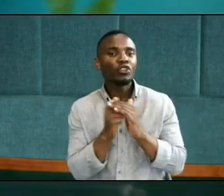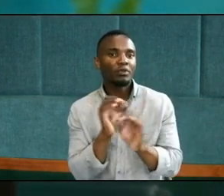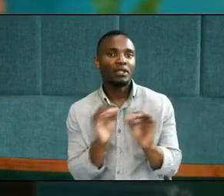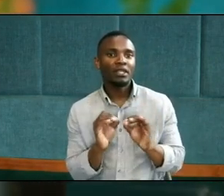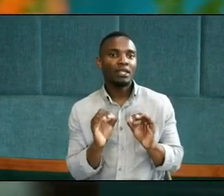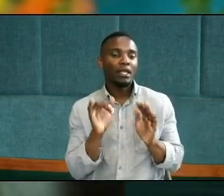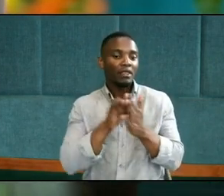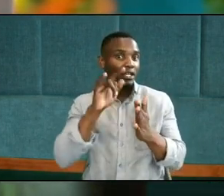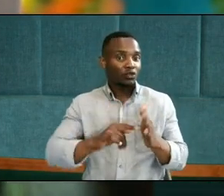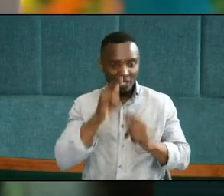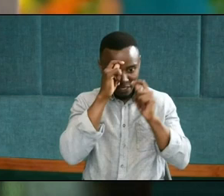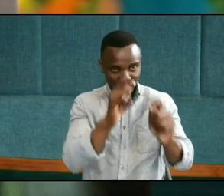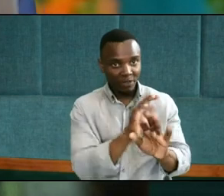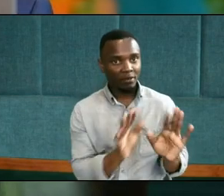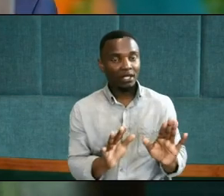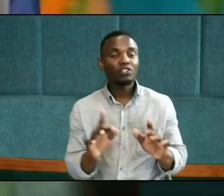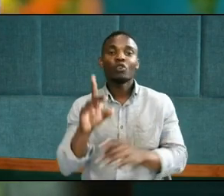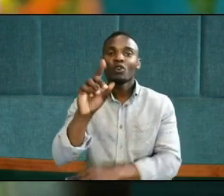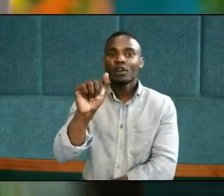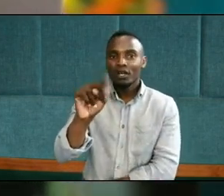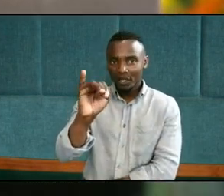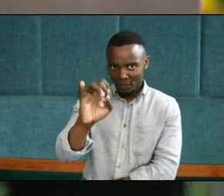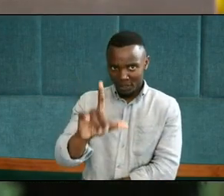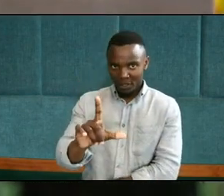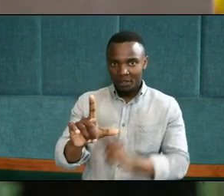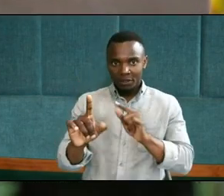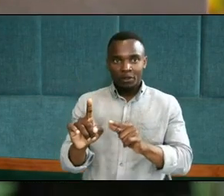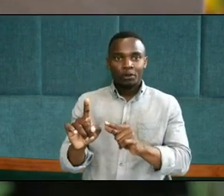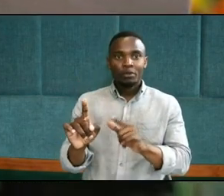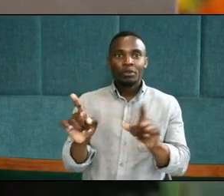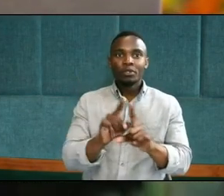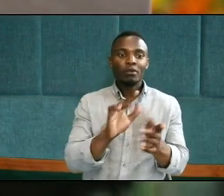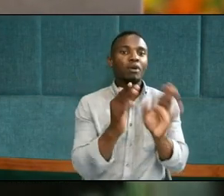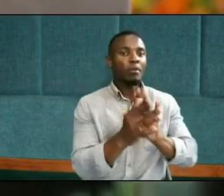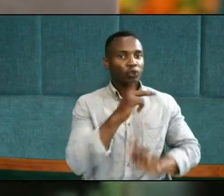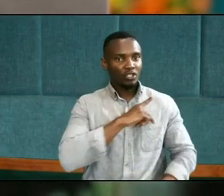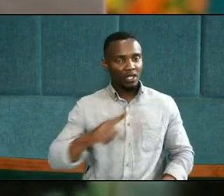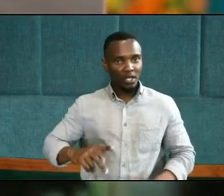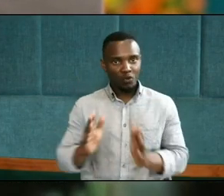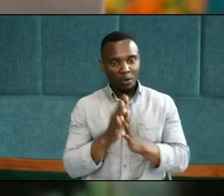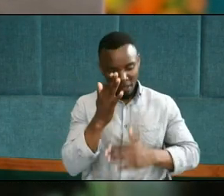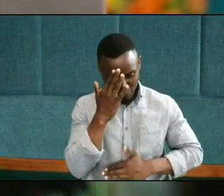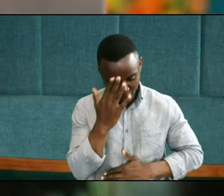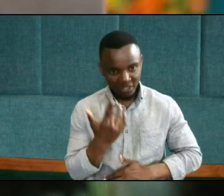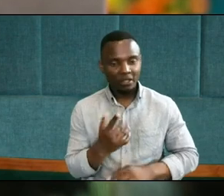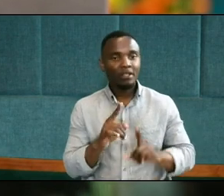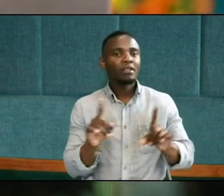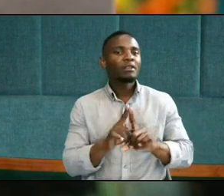what? Respect. So Daniel went there, king, live forever. But he knew he was not going to live forever.